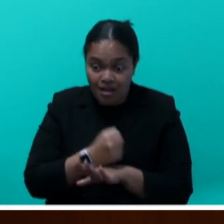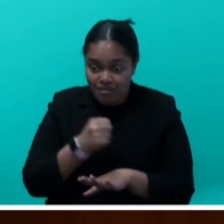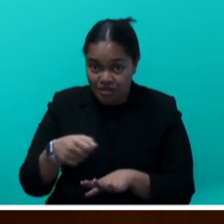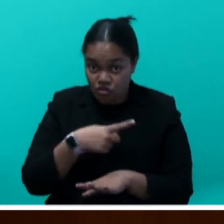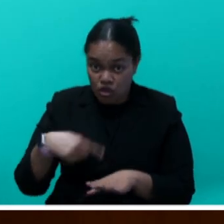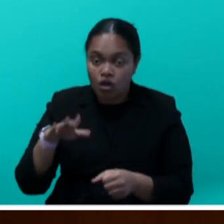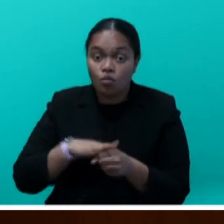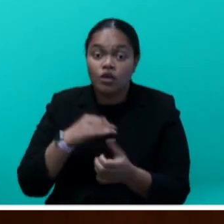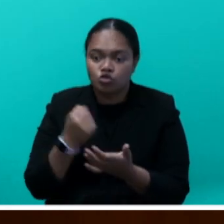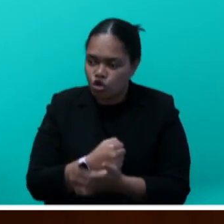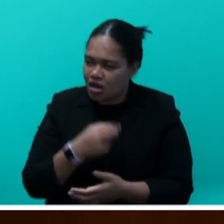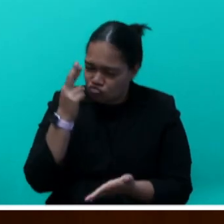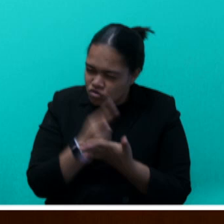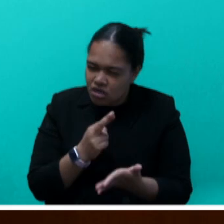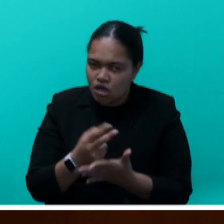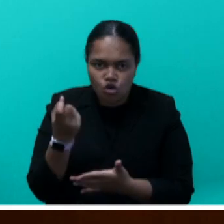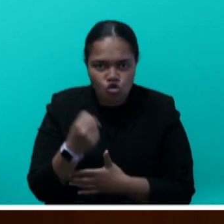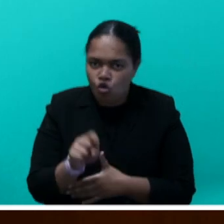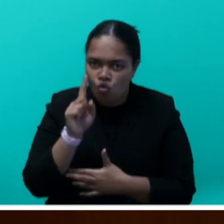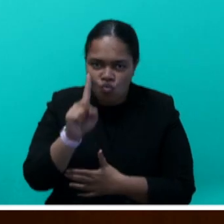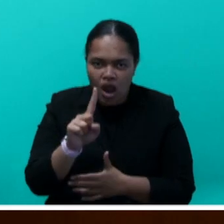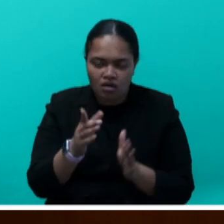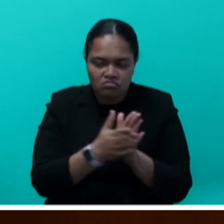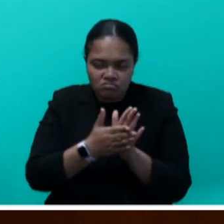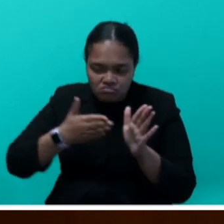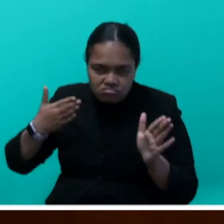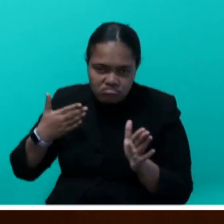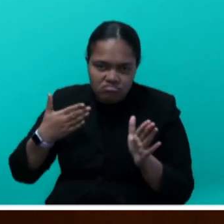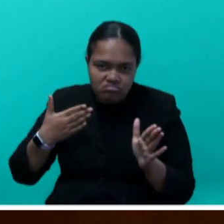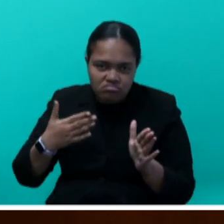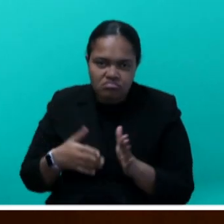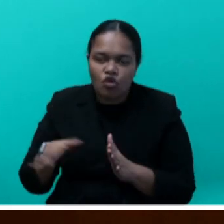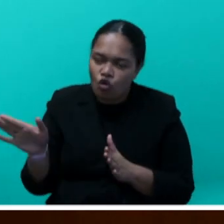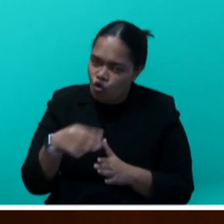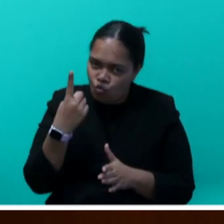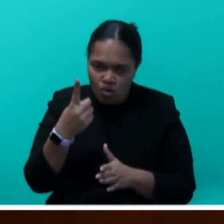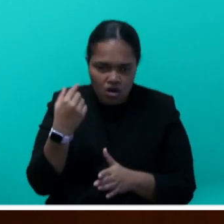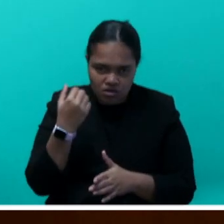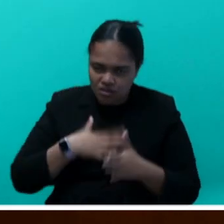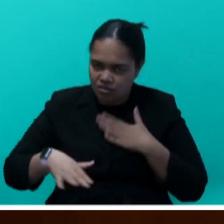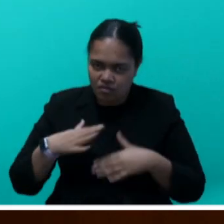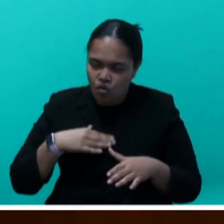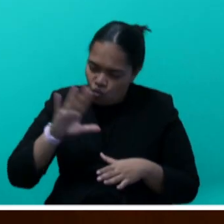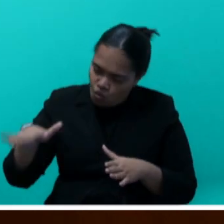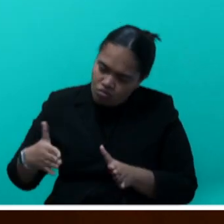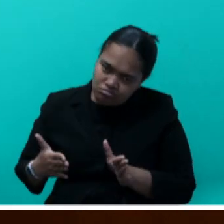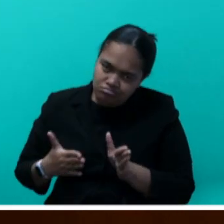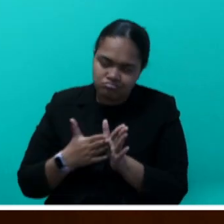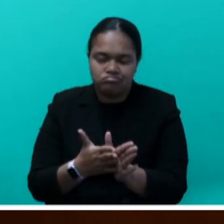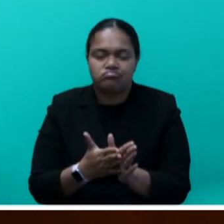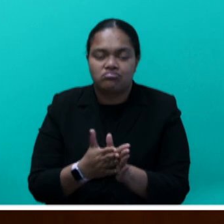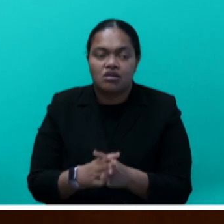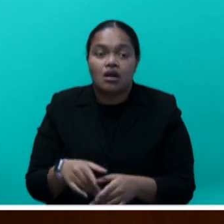really no one is left behind. My delegation and I witnessed